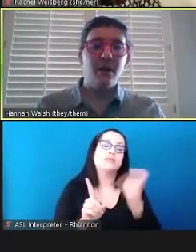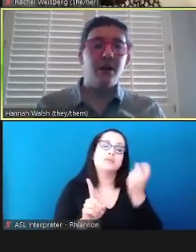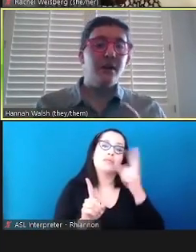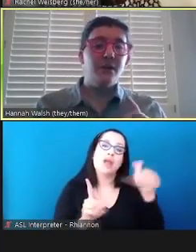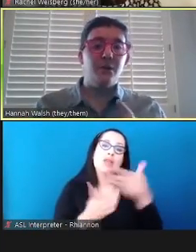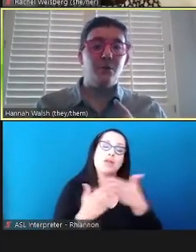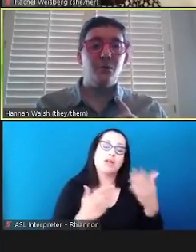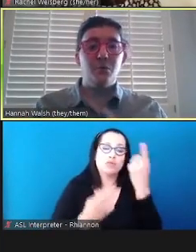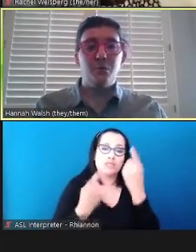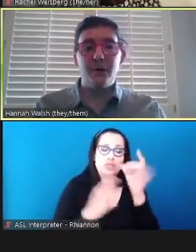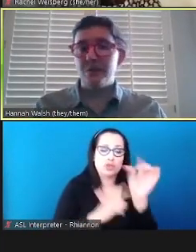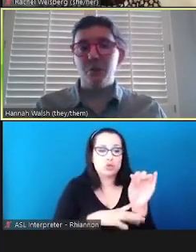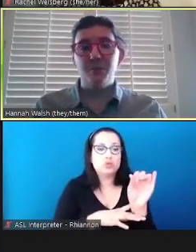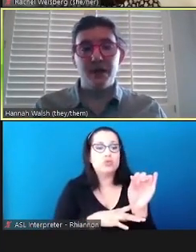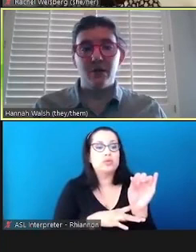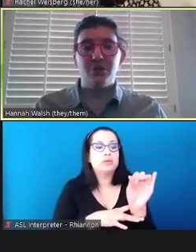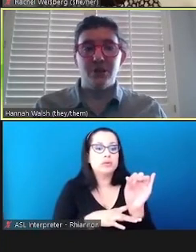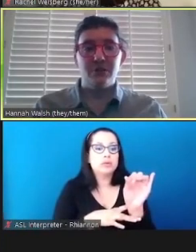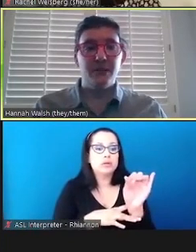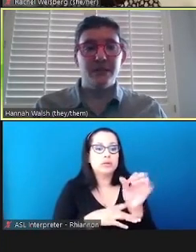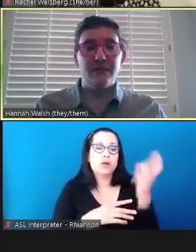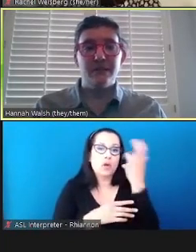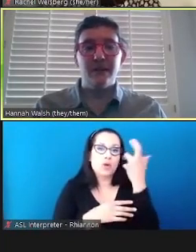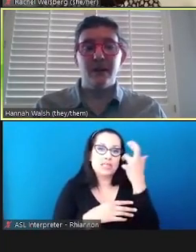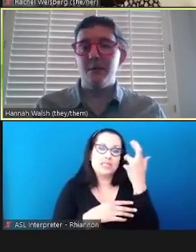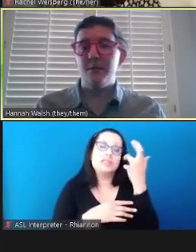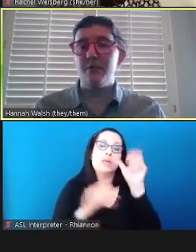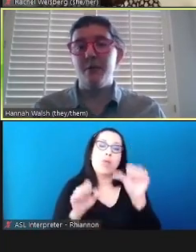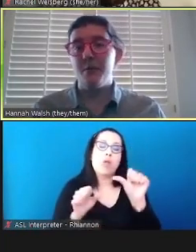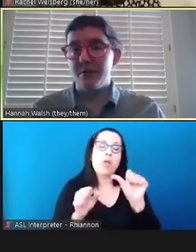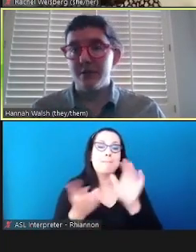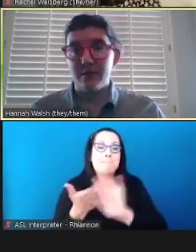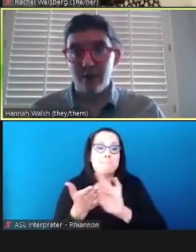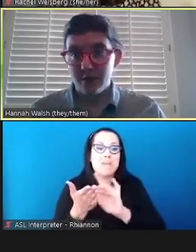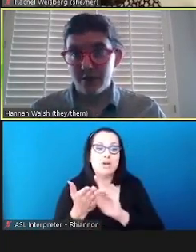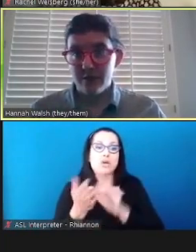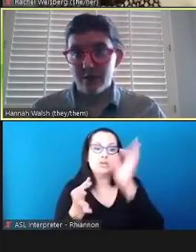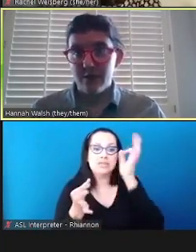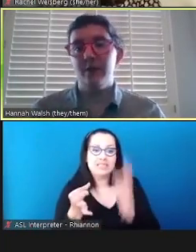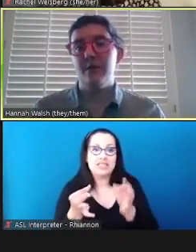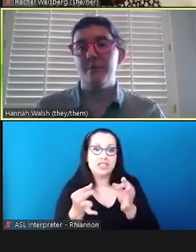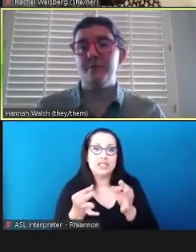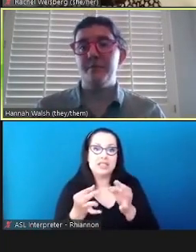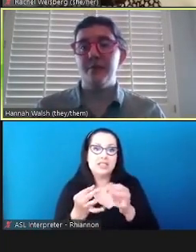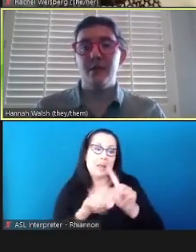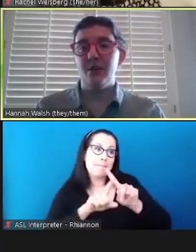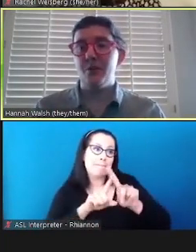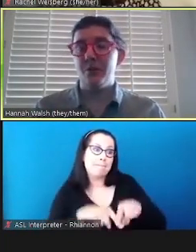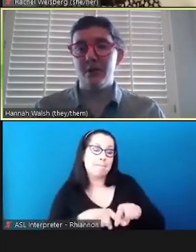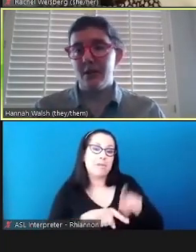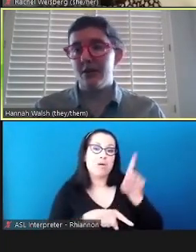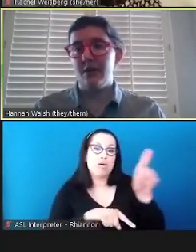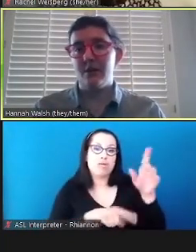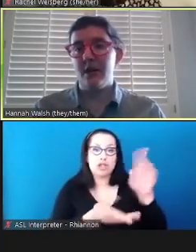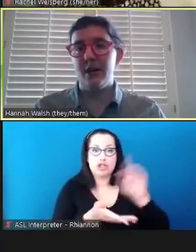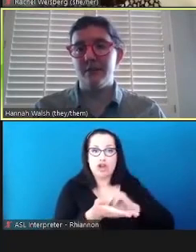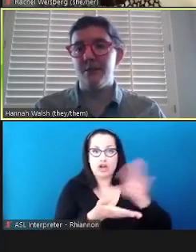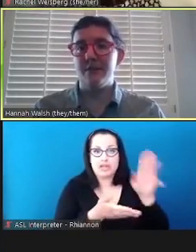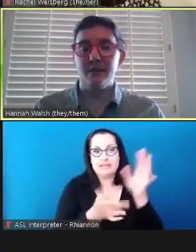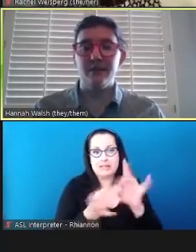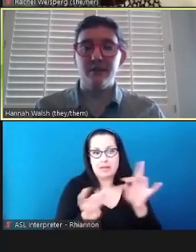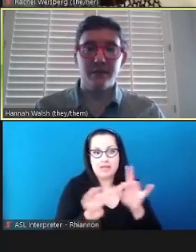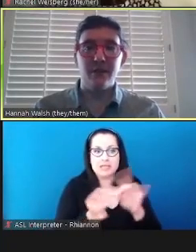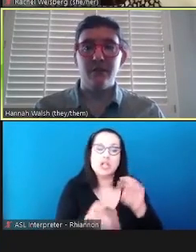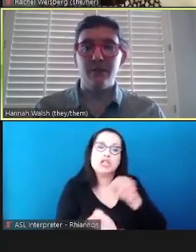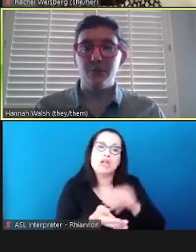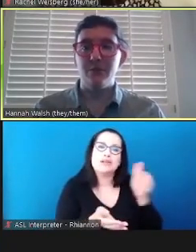are, reasonable medical judgments from the person's doctor. That doctor has the best